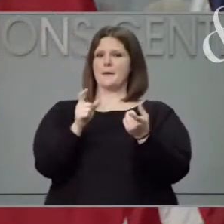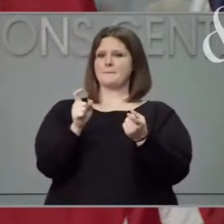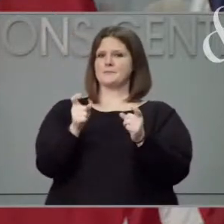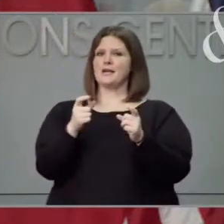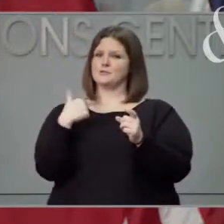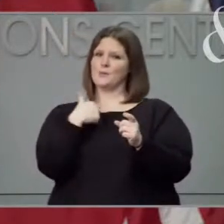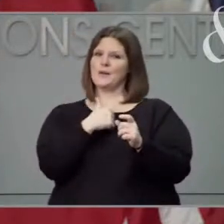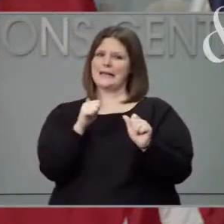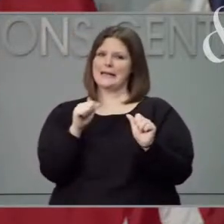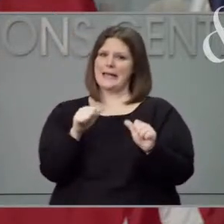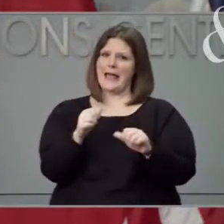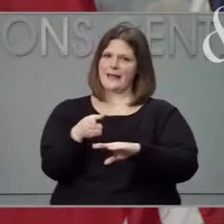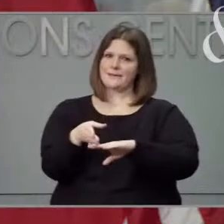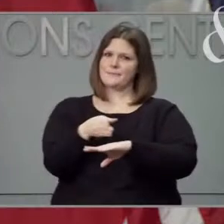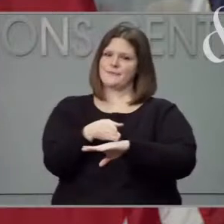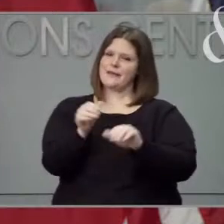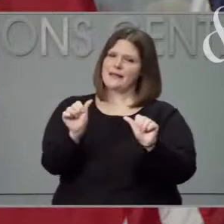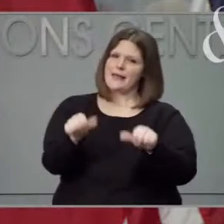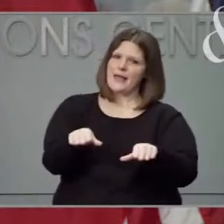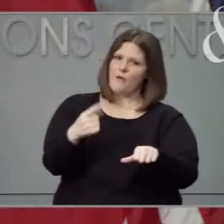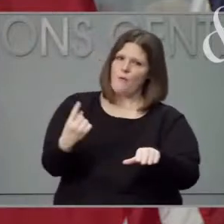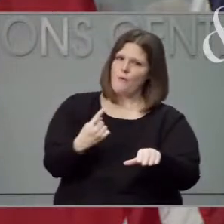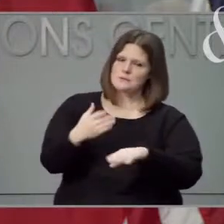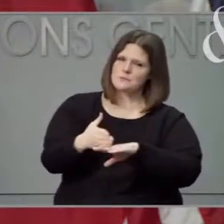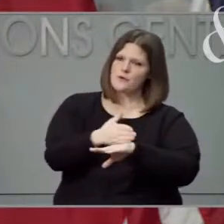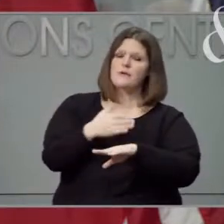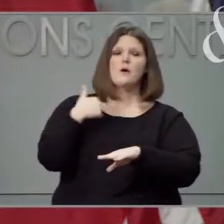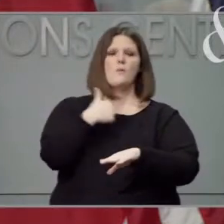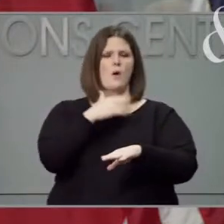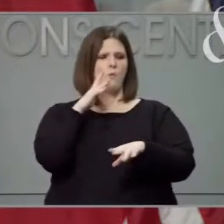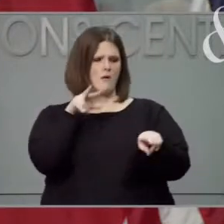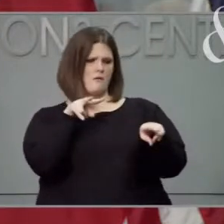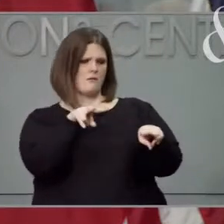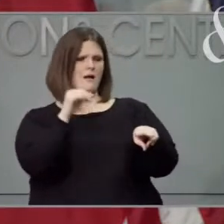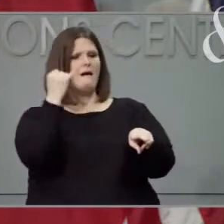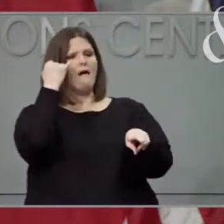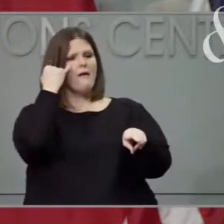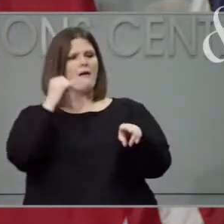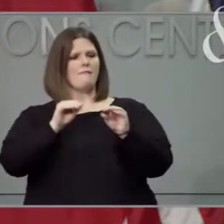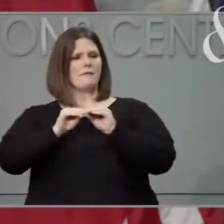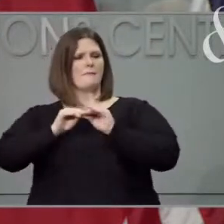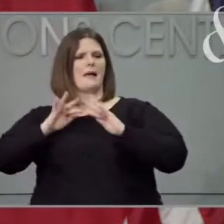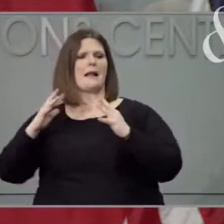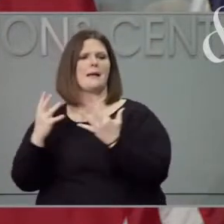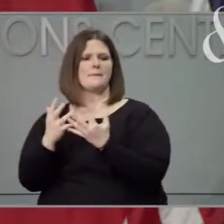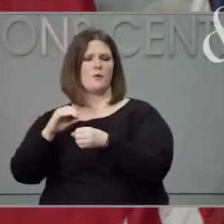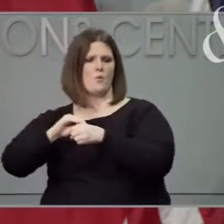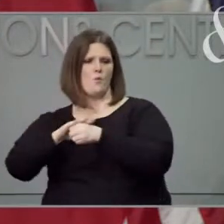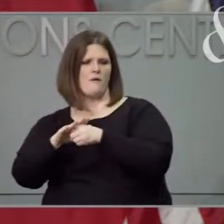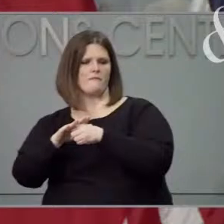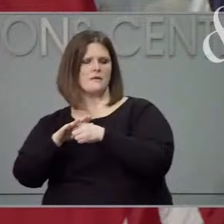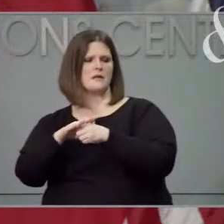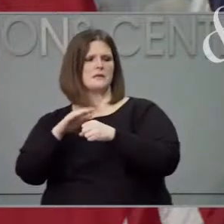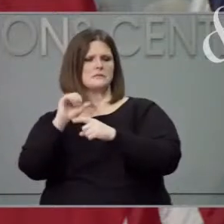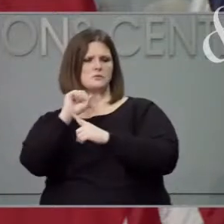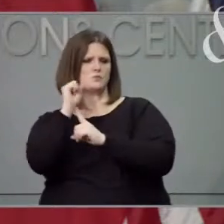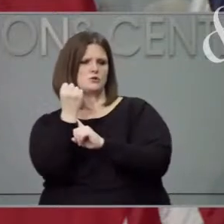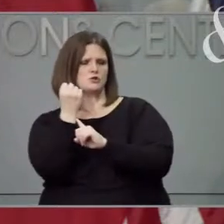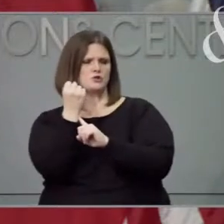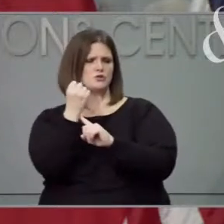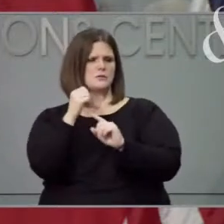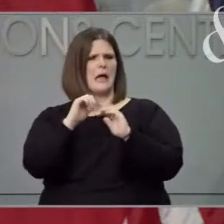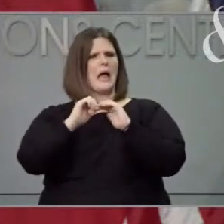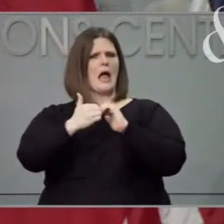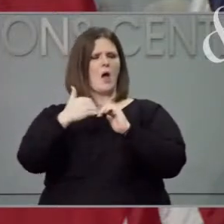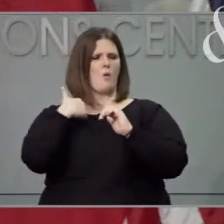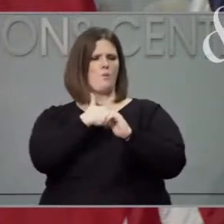make. We'll continue to look at best practices if we're still in a pandemic situation and how we can make this voting